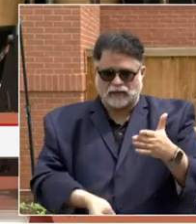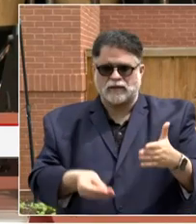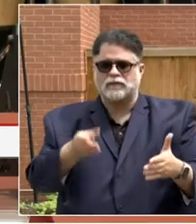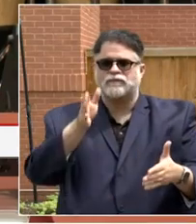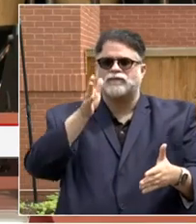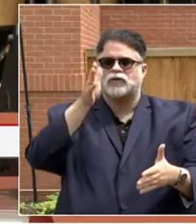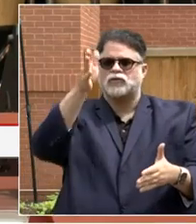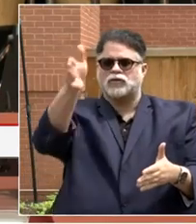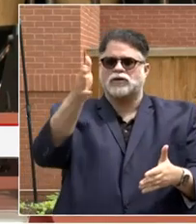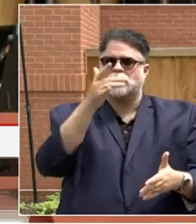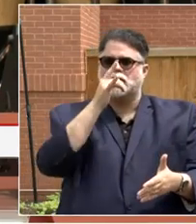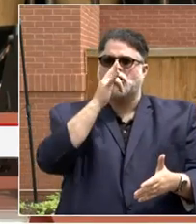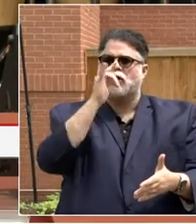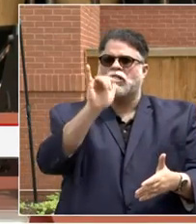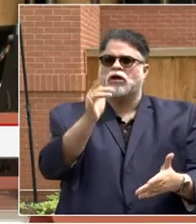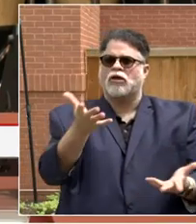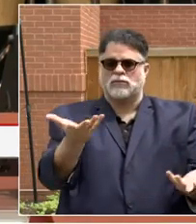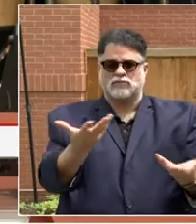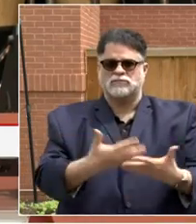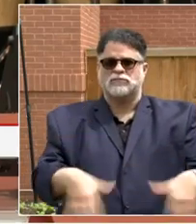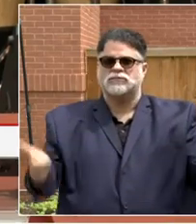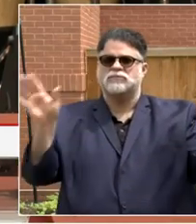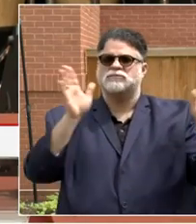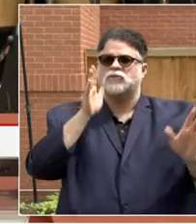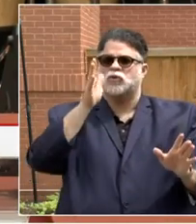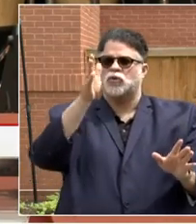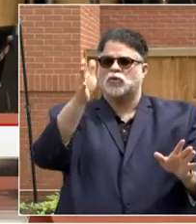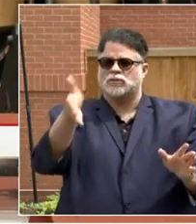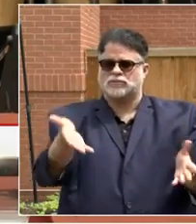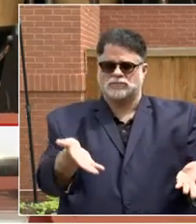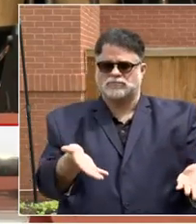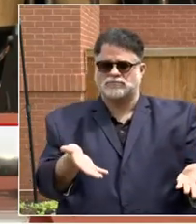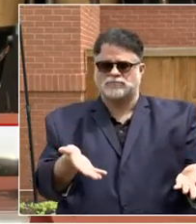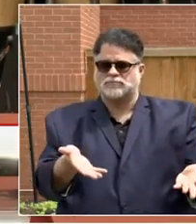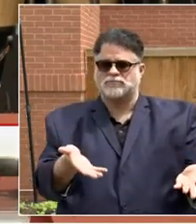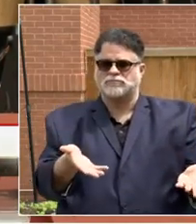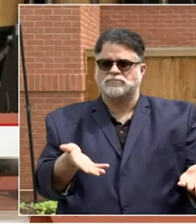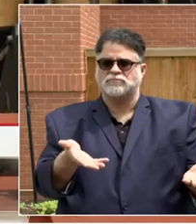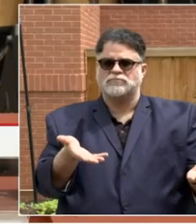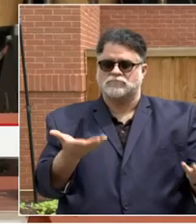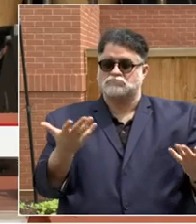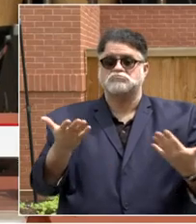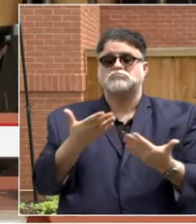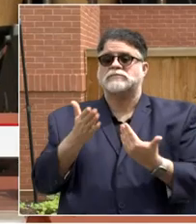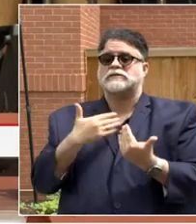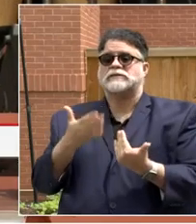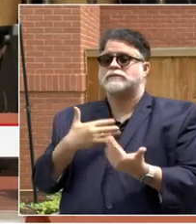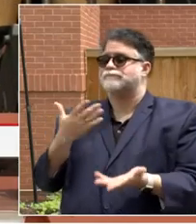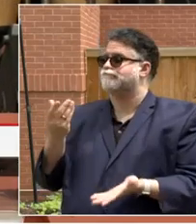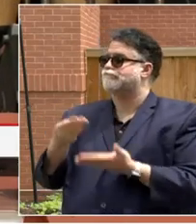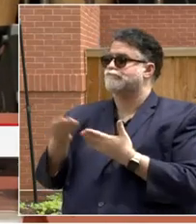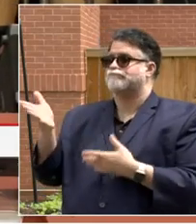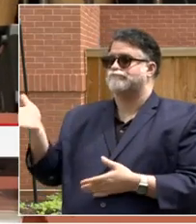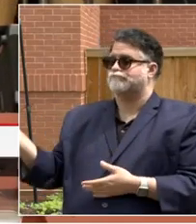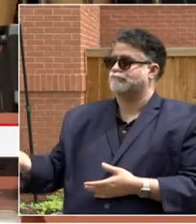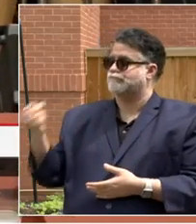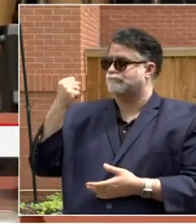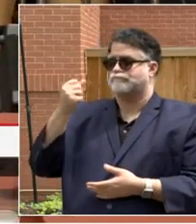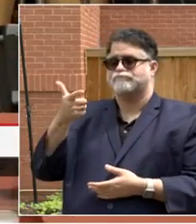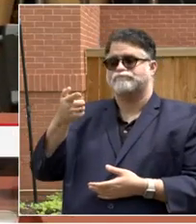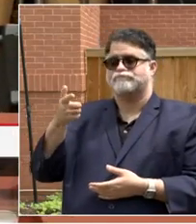end when people recklessly use guns in our community.